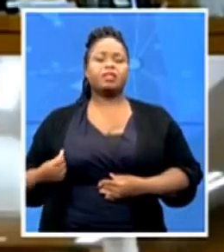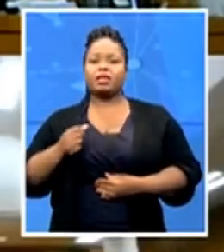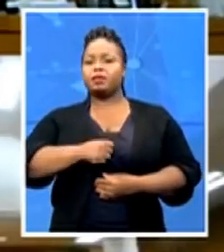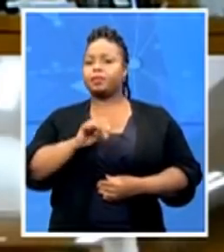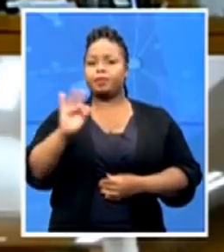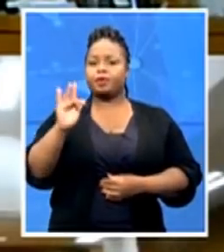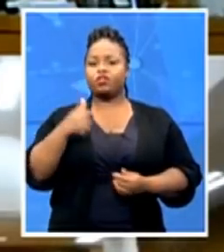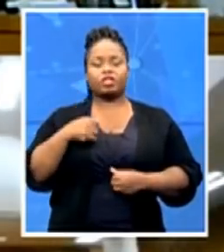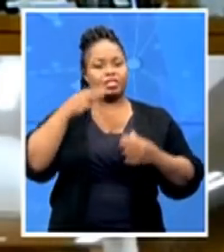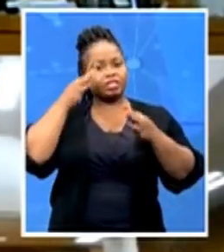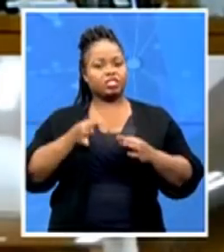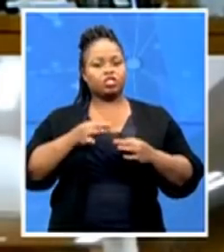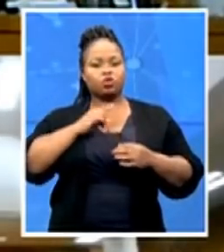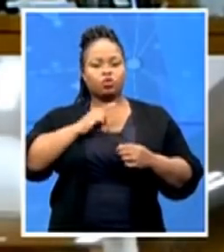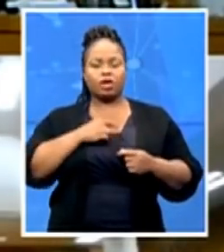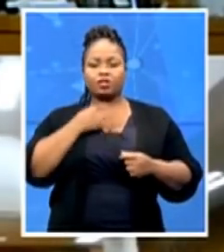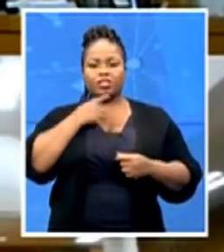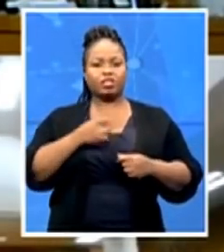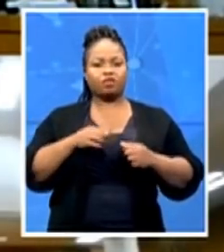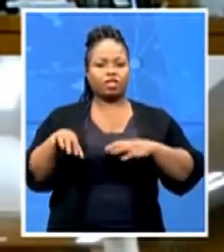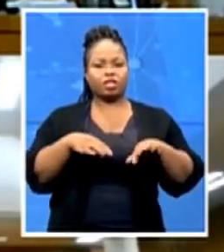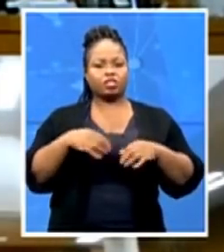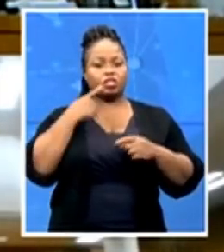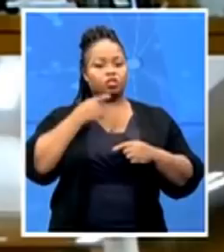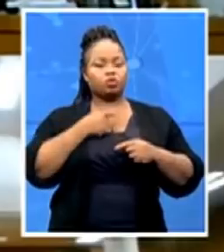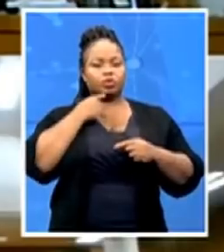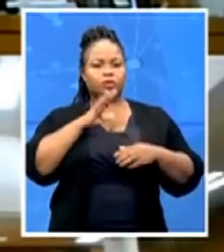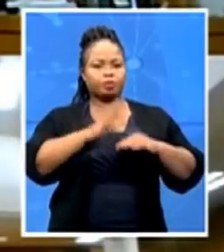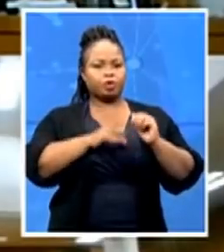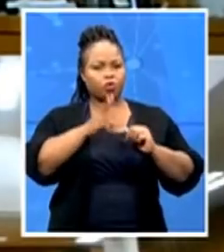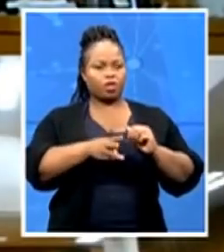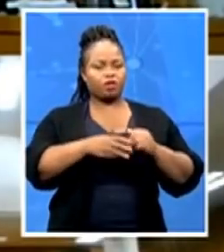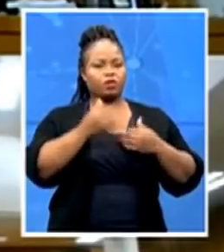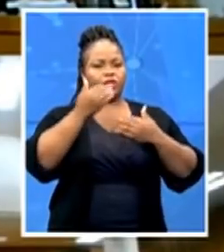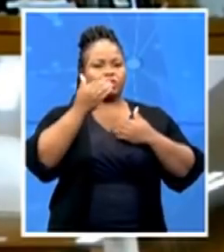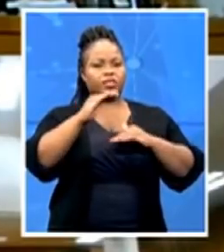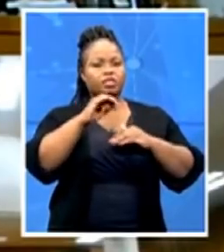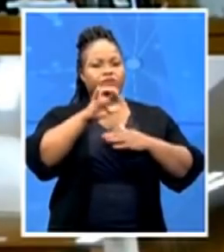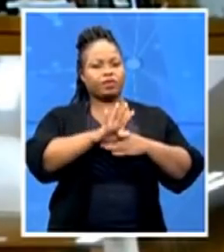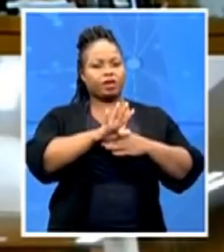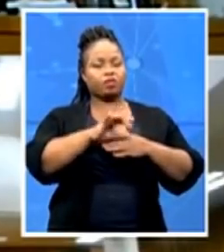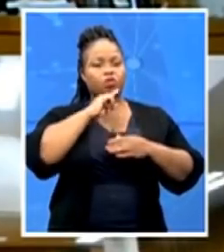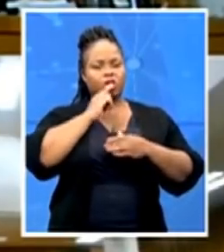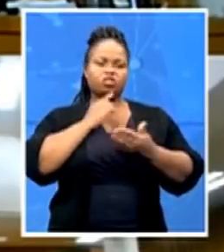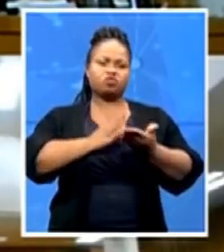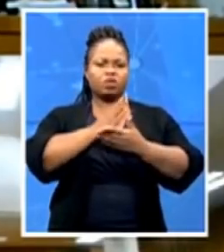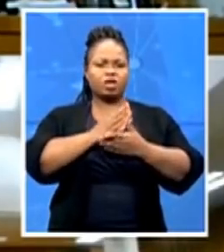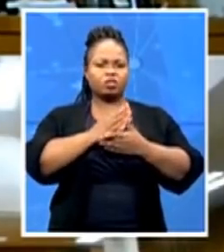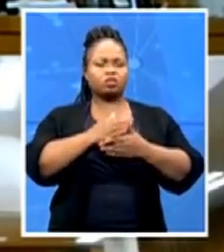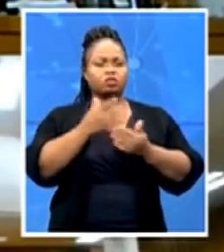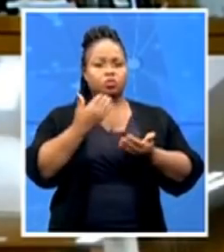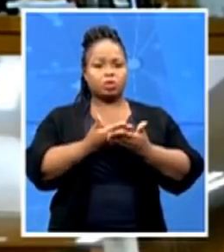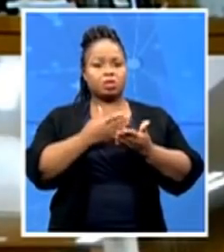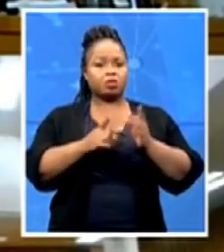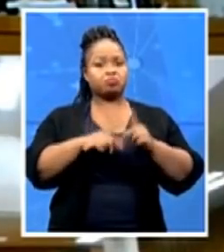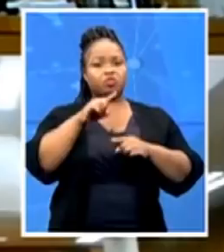action subject to PAJA, Sections 5 of which confers a right to reasons for administrative action. The second reason